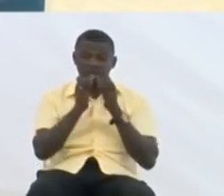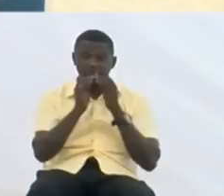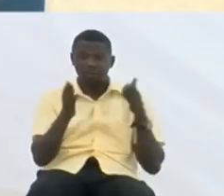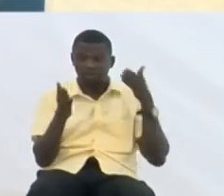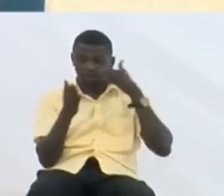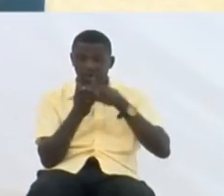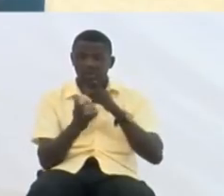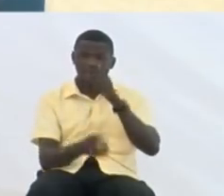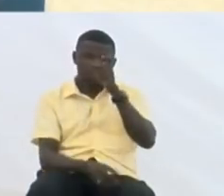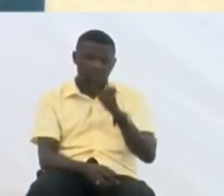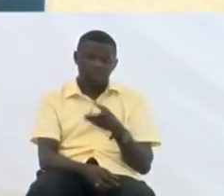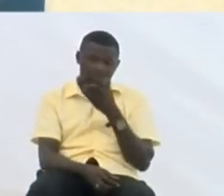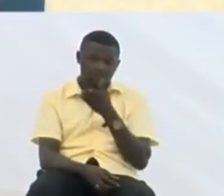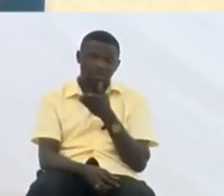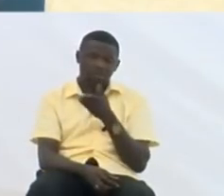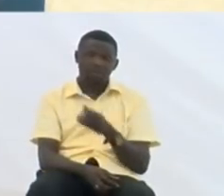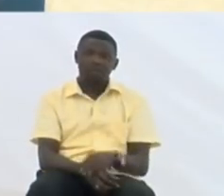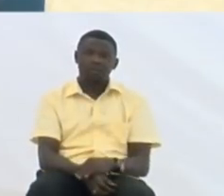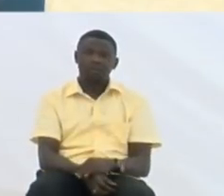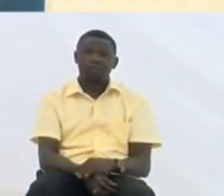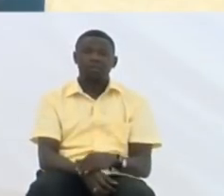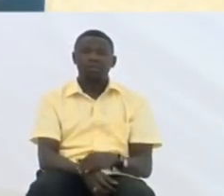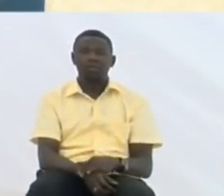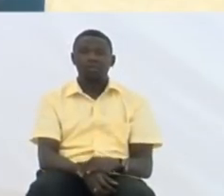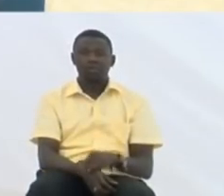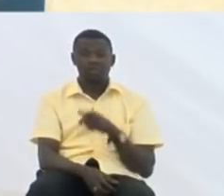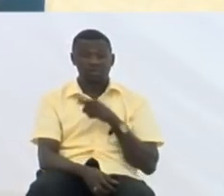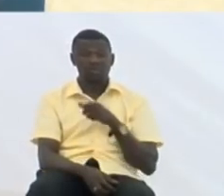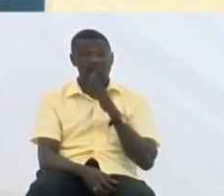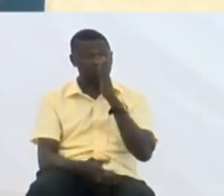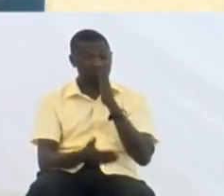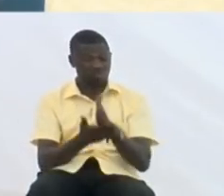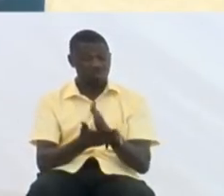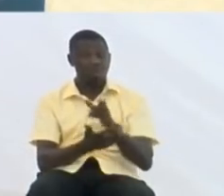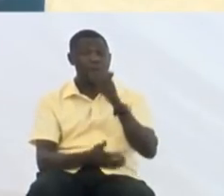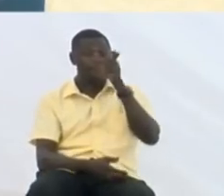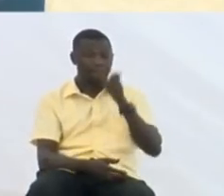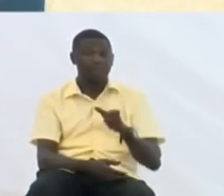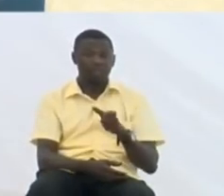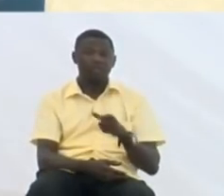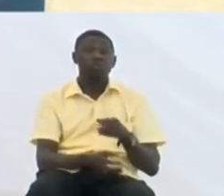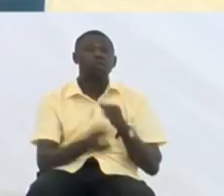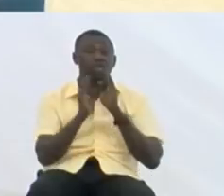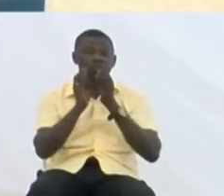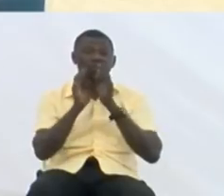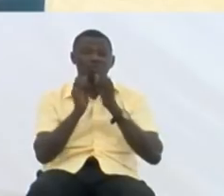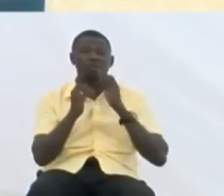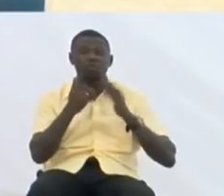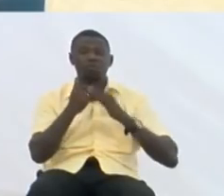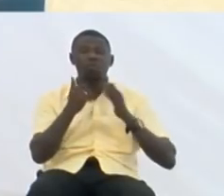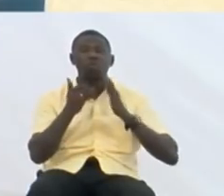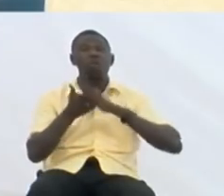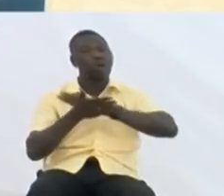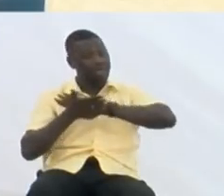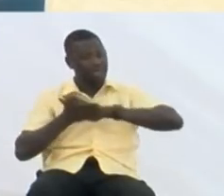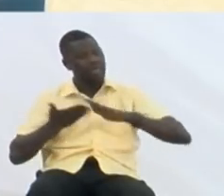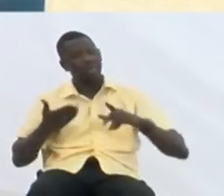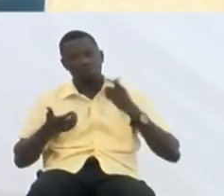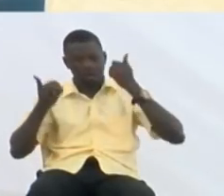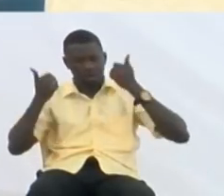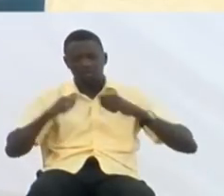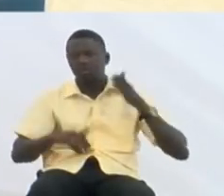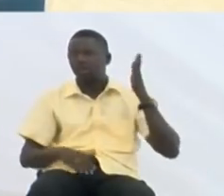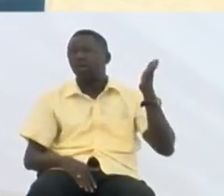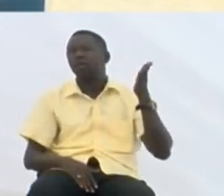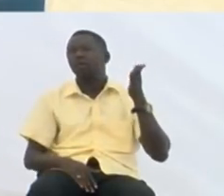individual, what about ye kunya libe tandila? He will be in a position to tell you exactly what happened there. Sense